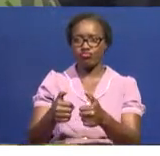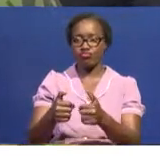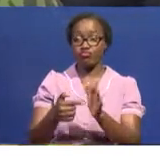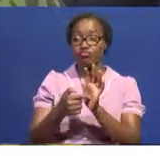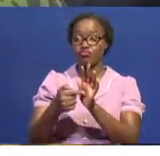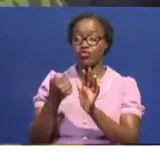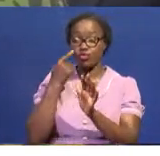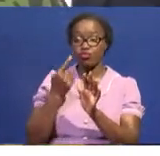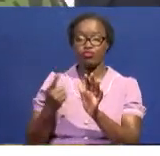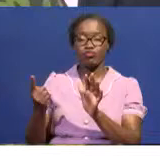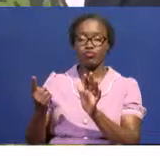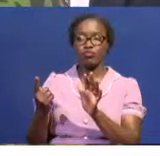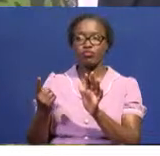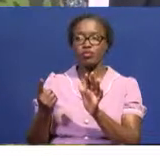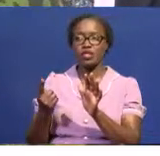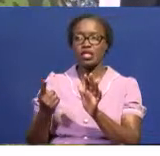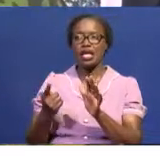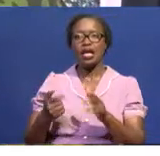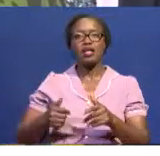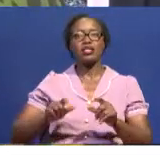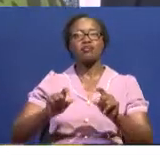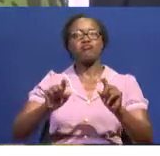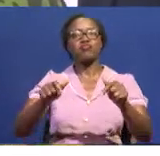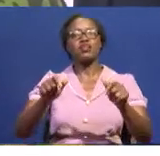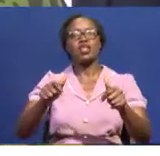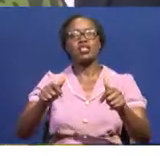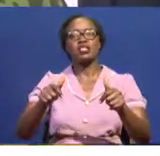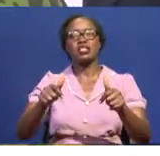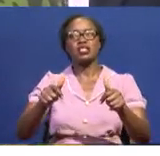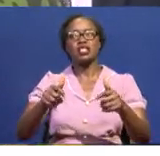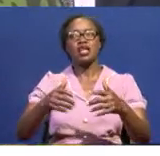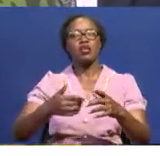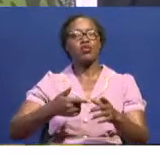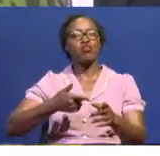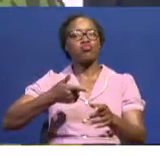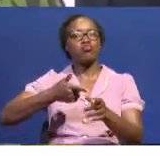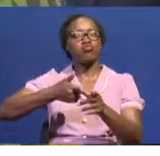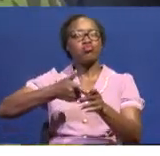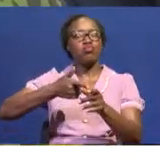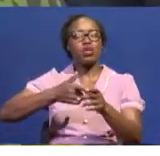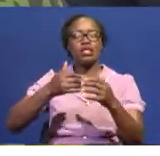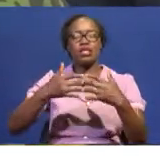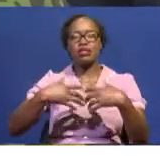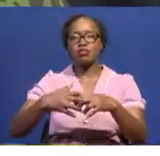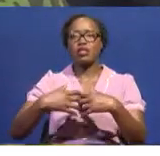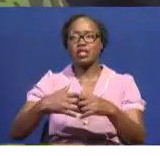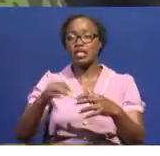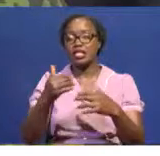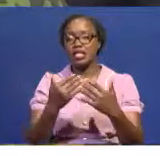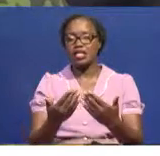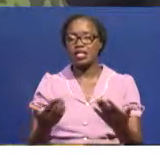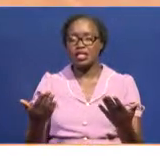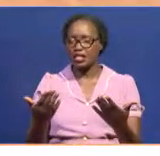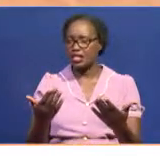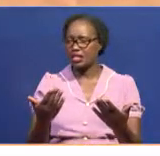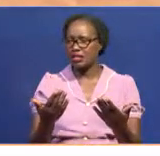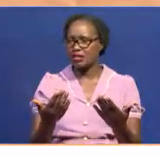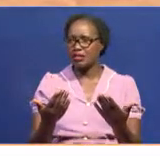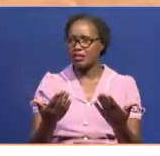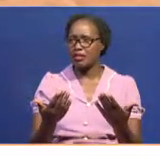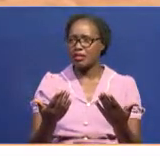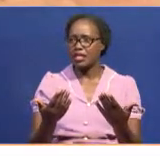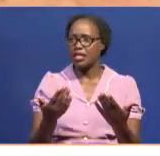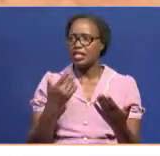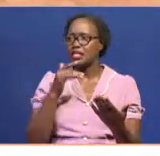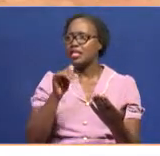display hapa, kuna mitugi ya gas, kuna mashine ya welding machine, na other items zenye ziko hapa.